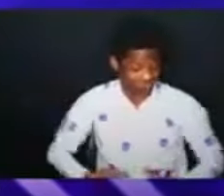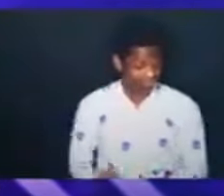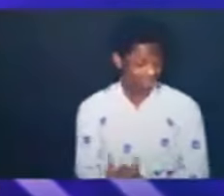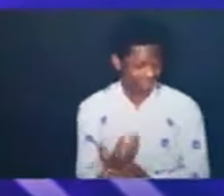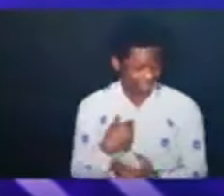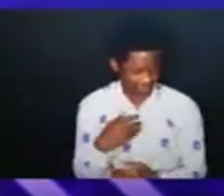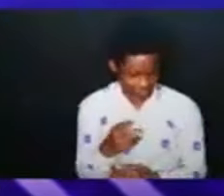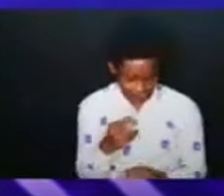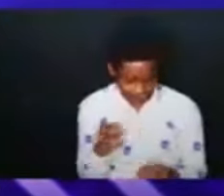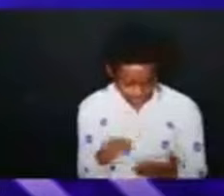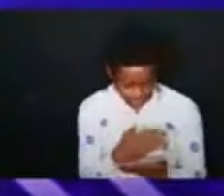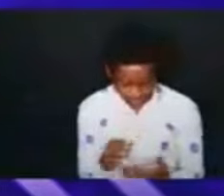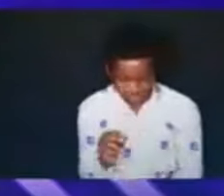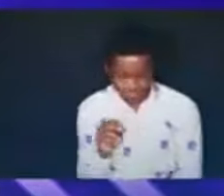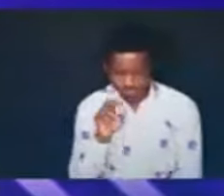song.